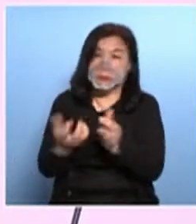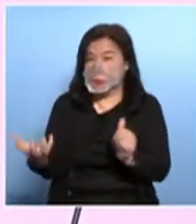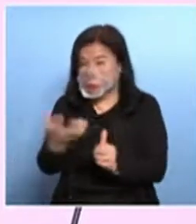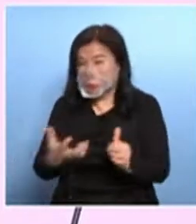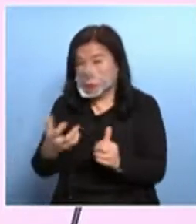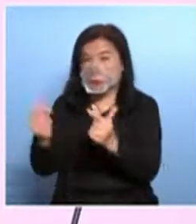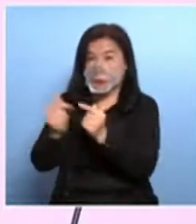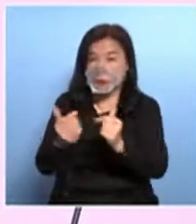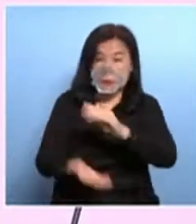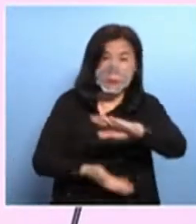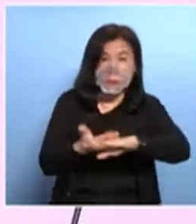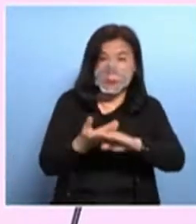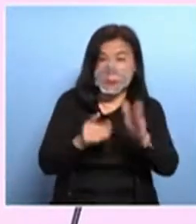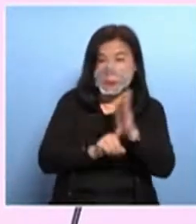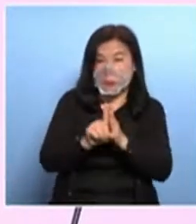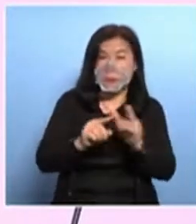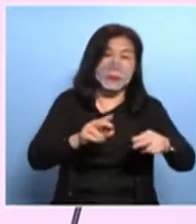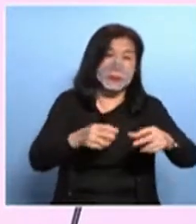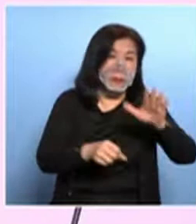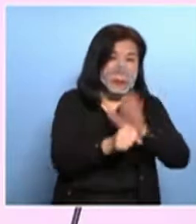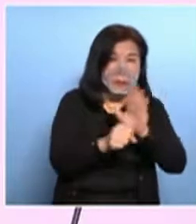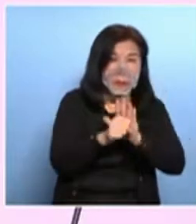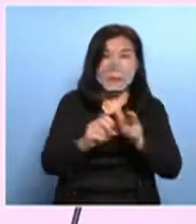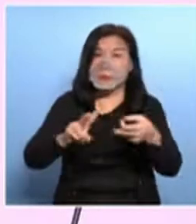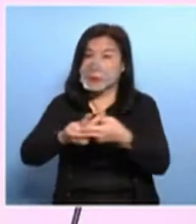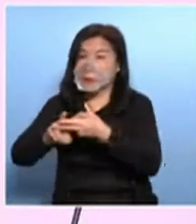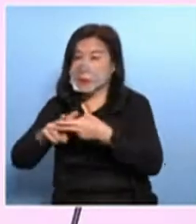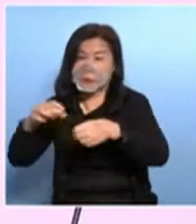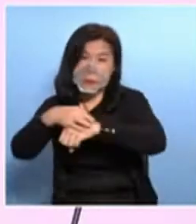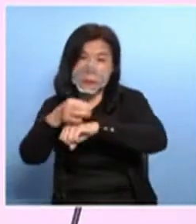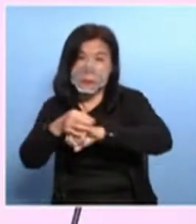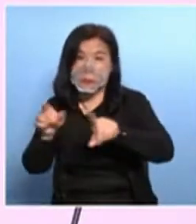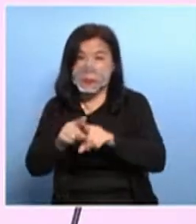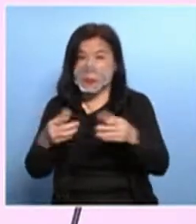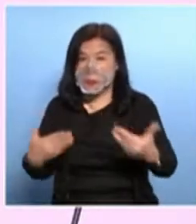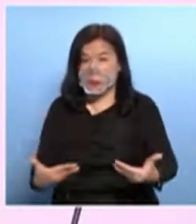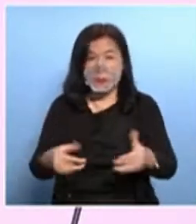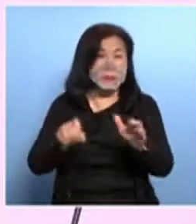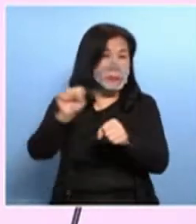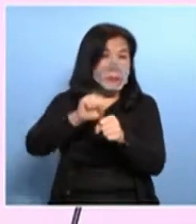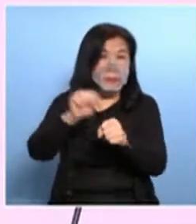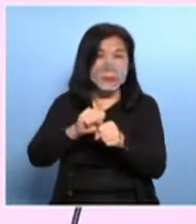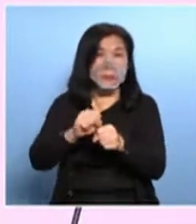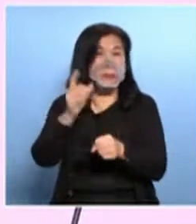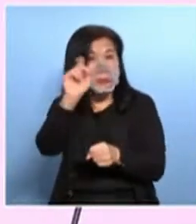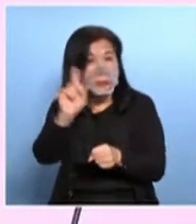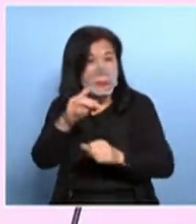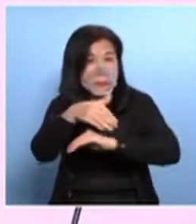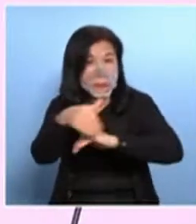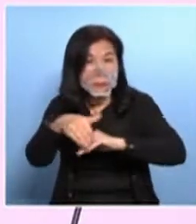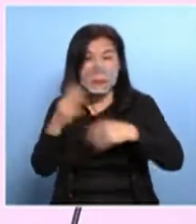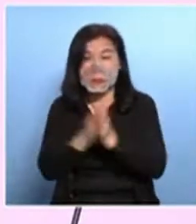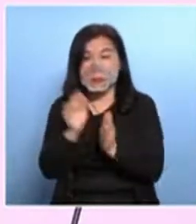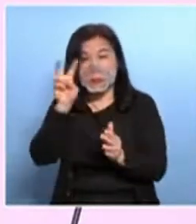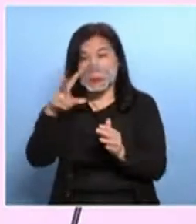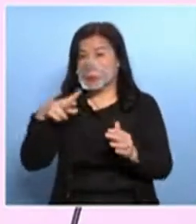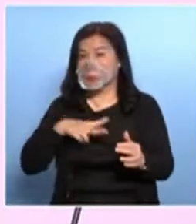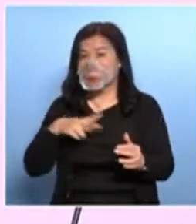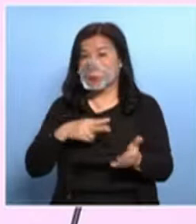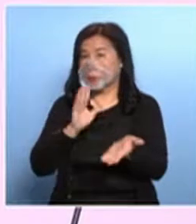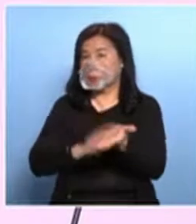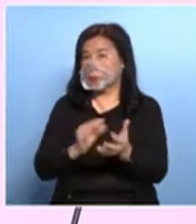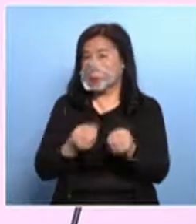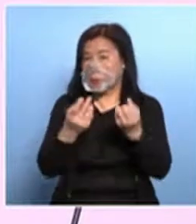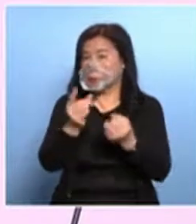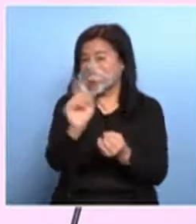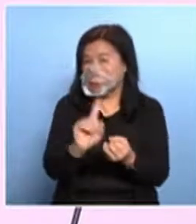measures, it will likely continue to recover this year. The economic growth outlook for Japan and other Asian economies this year will hinge on